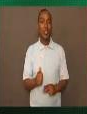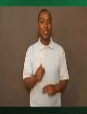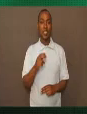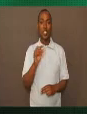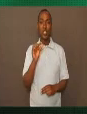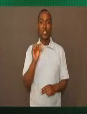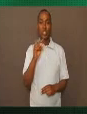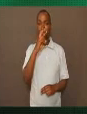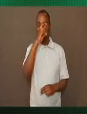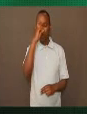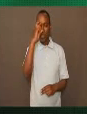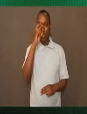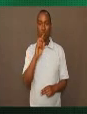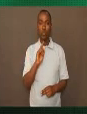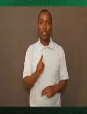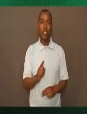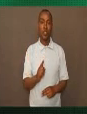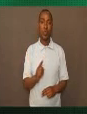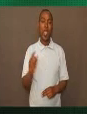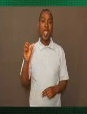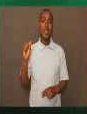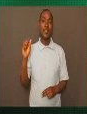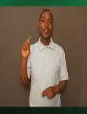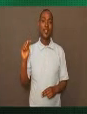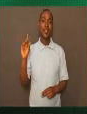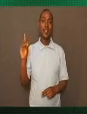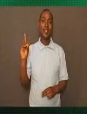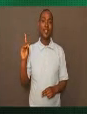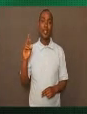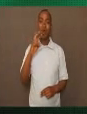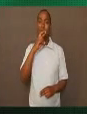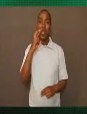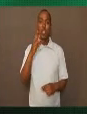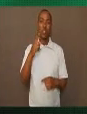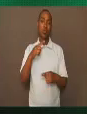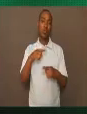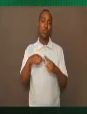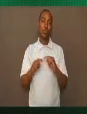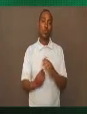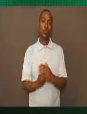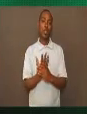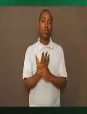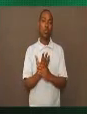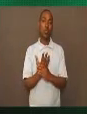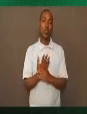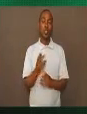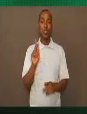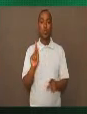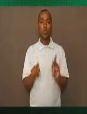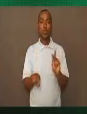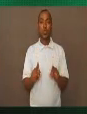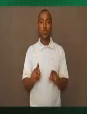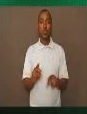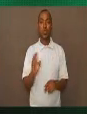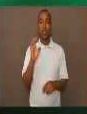reasons why STDs pose a growing threat to the people